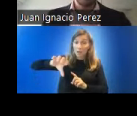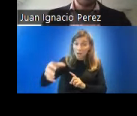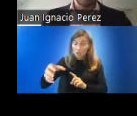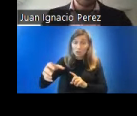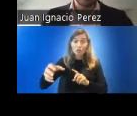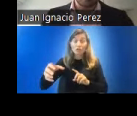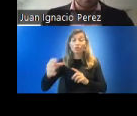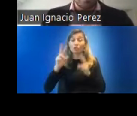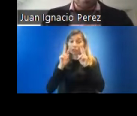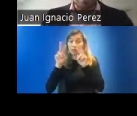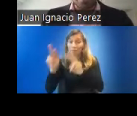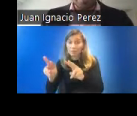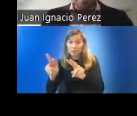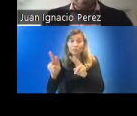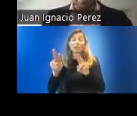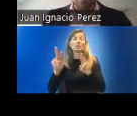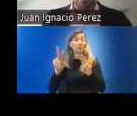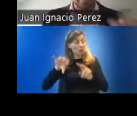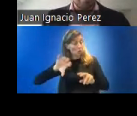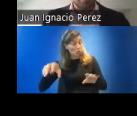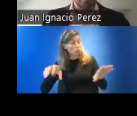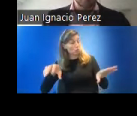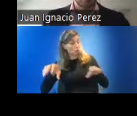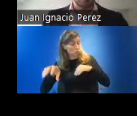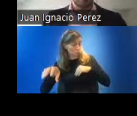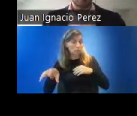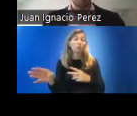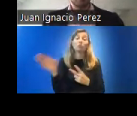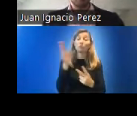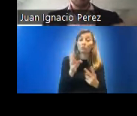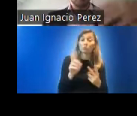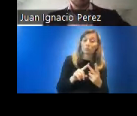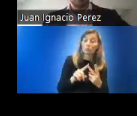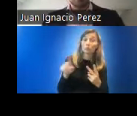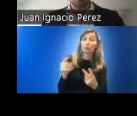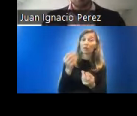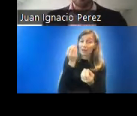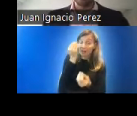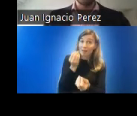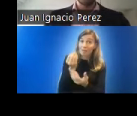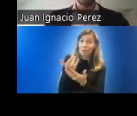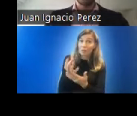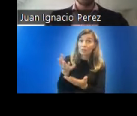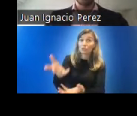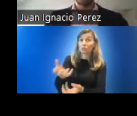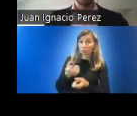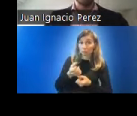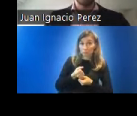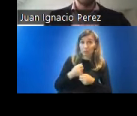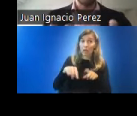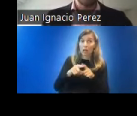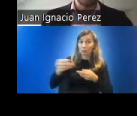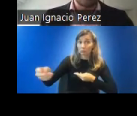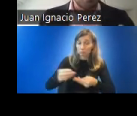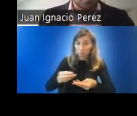and also the possibility to receive information directly and engage in communications with the state parties.